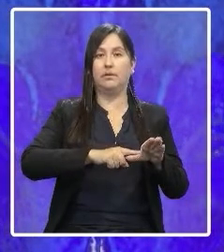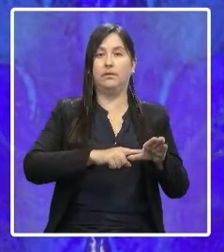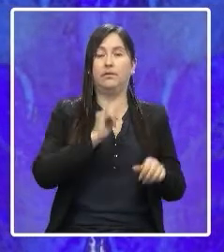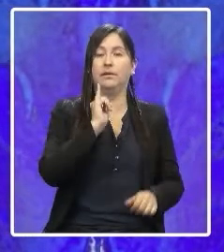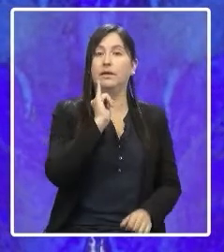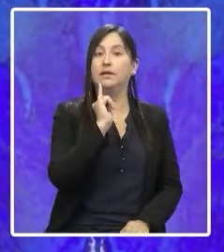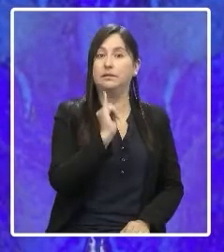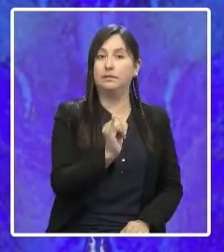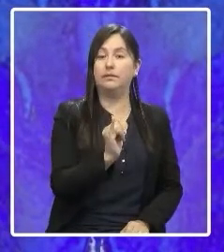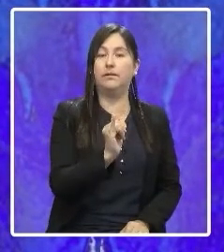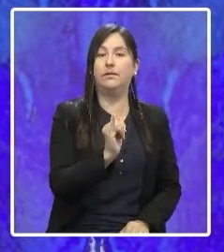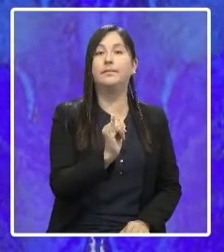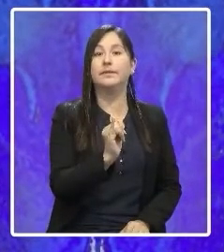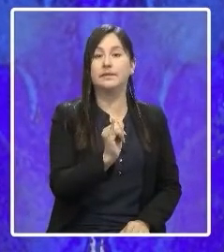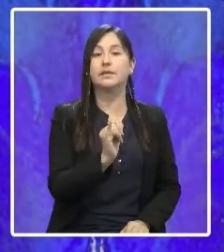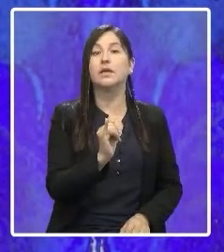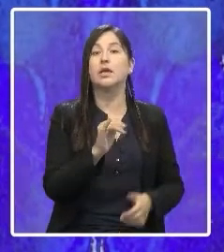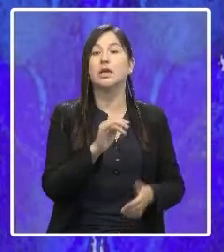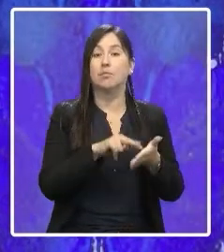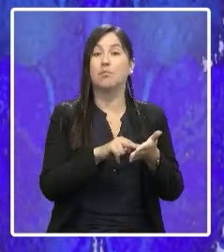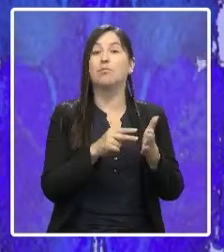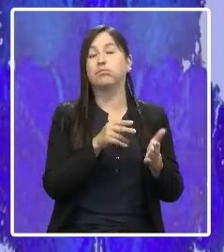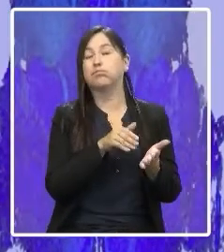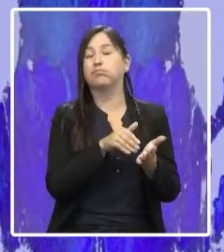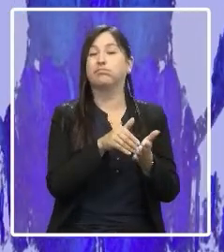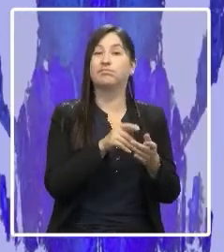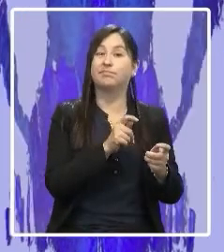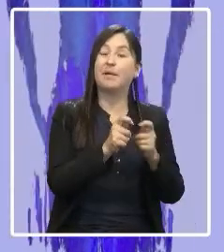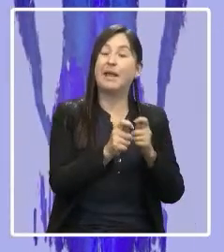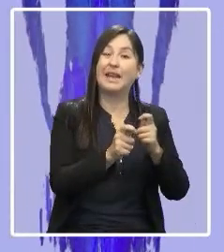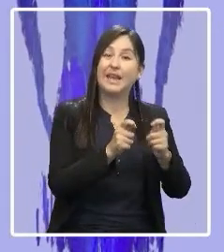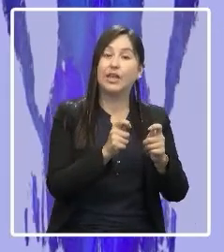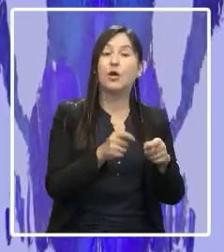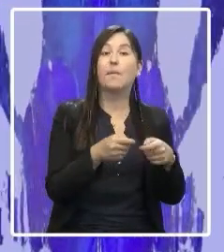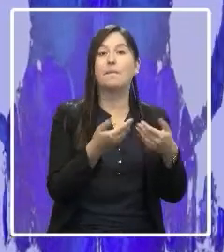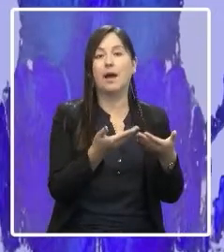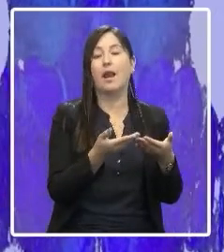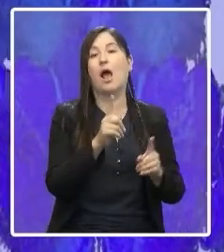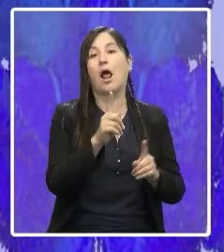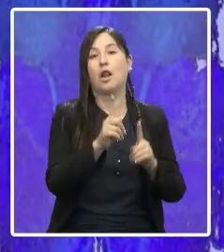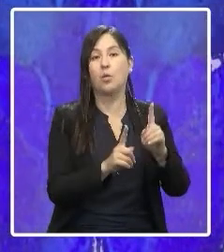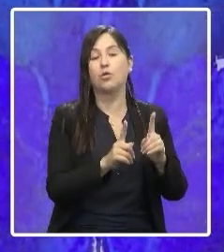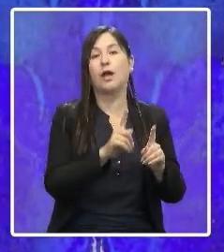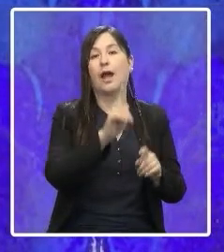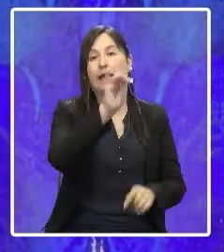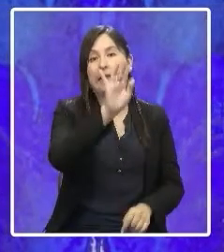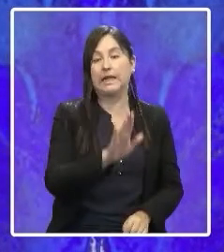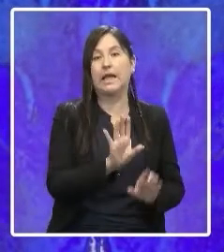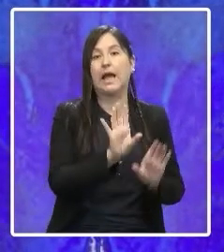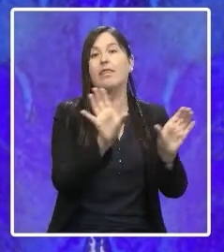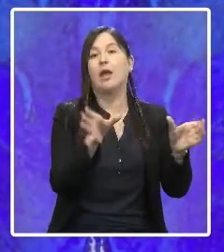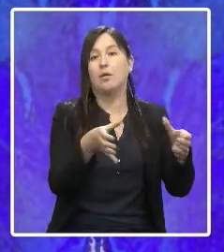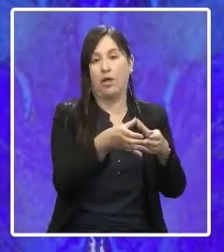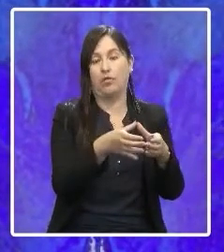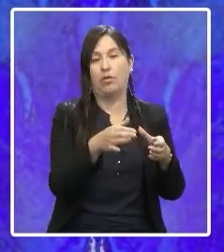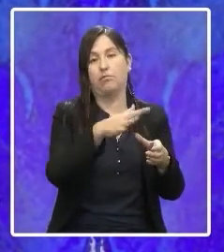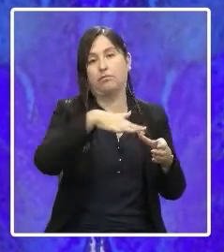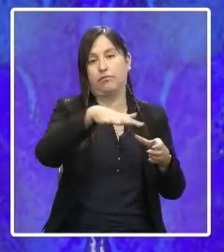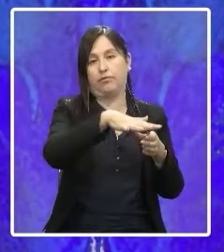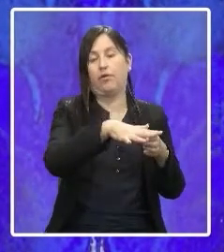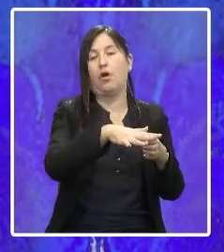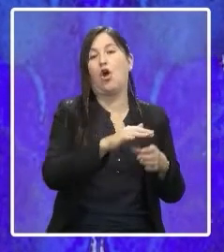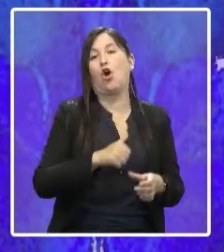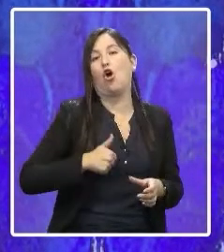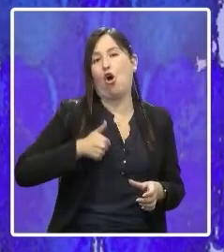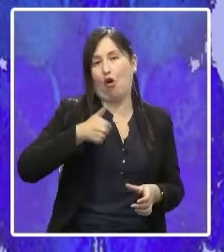are in their late adolescence and emerging adults rather than people who are older aged or very young children. Most of the research